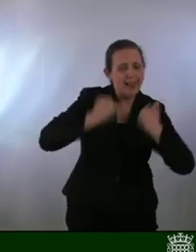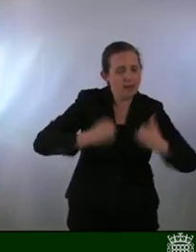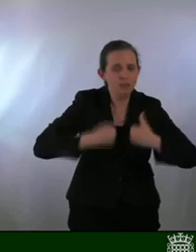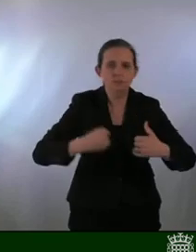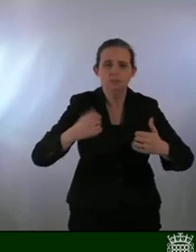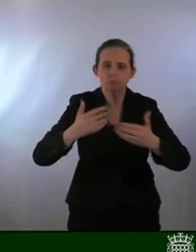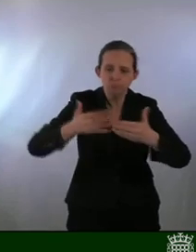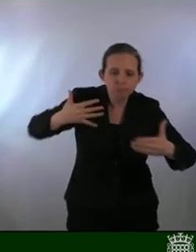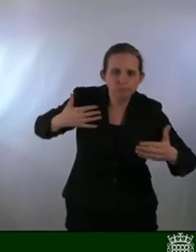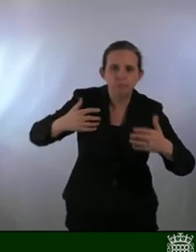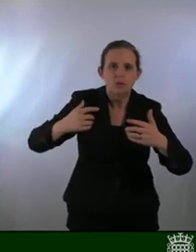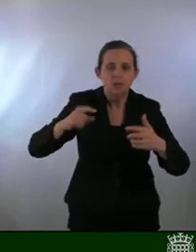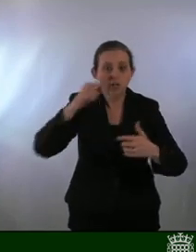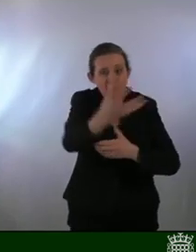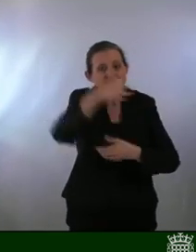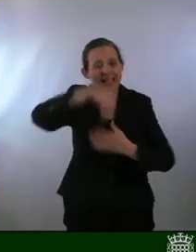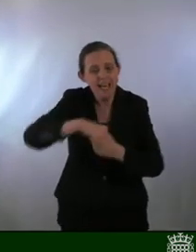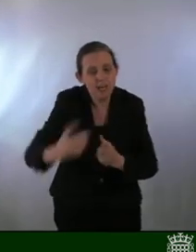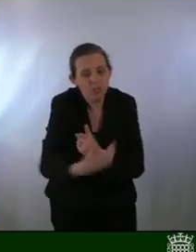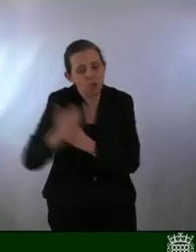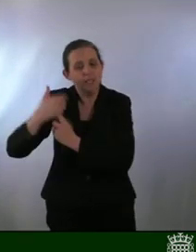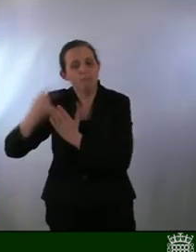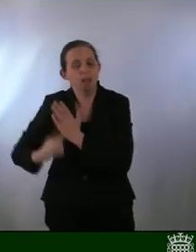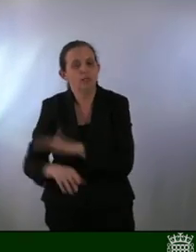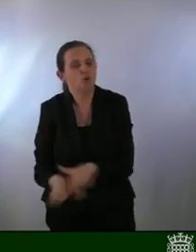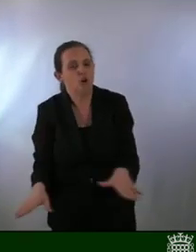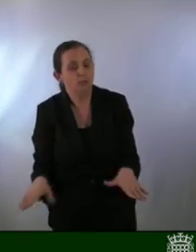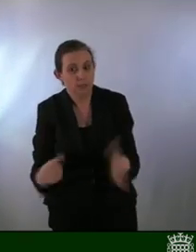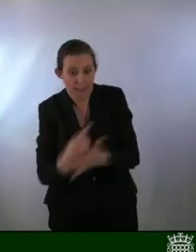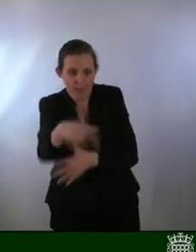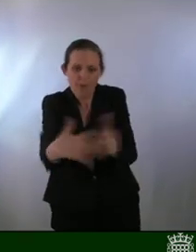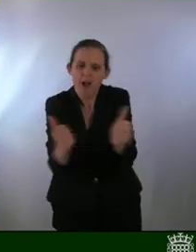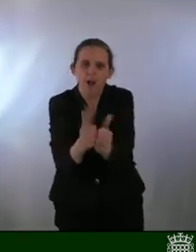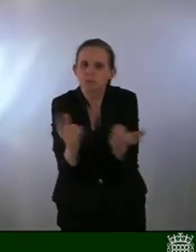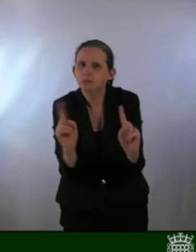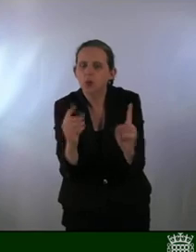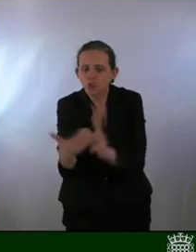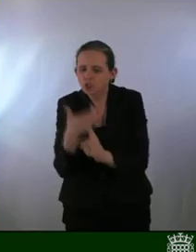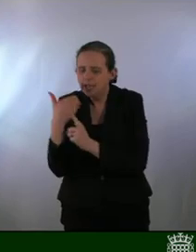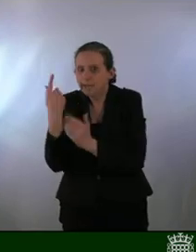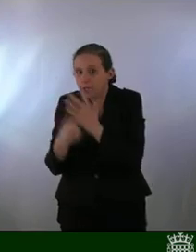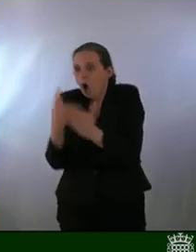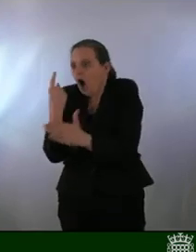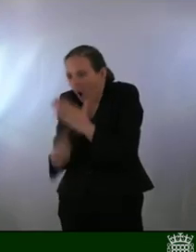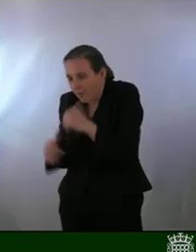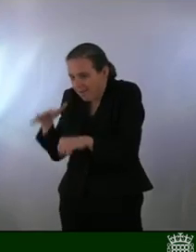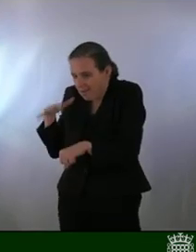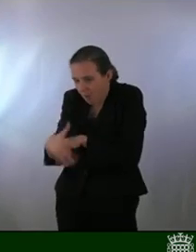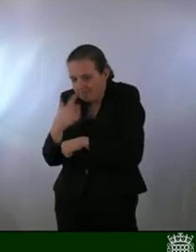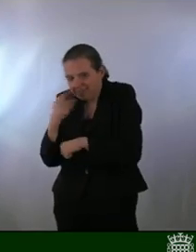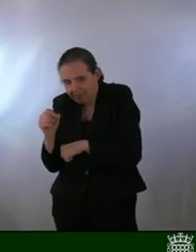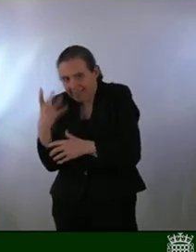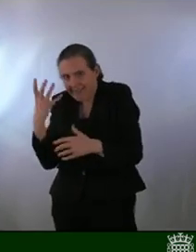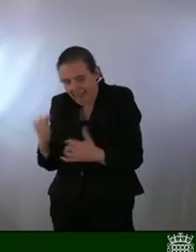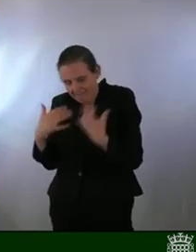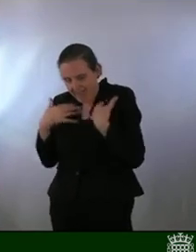be part of the new shielding policy that is happening at the weekend, or is that shielding policy just for over 70s with an